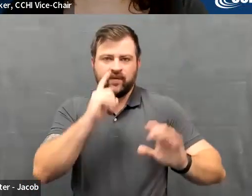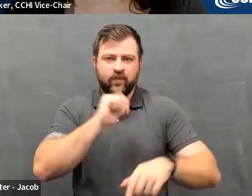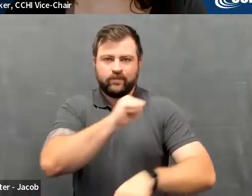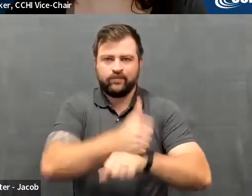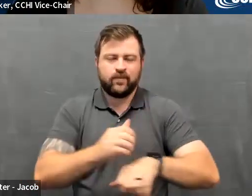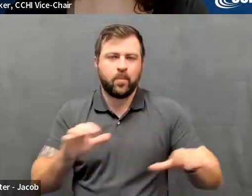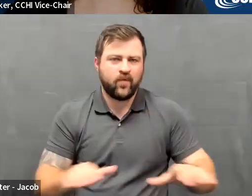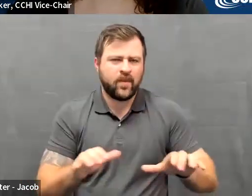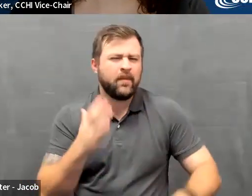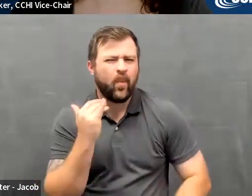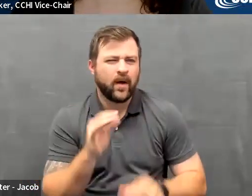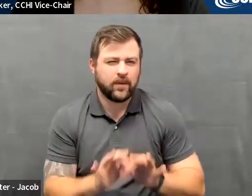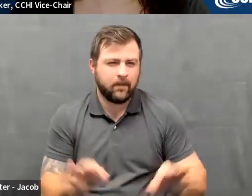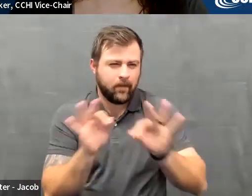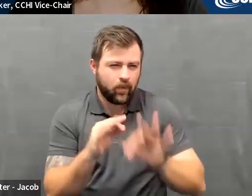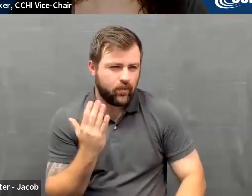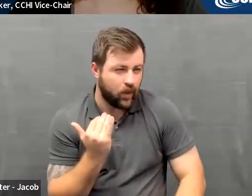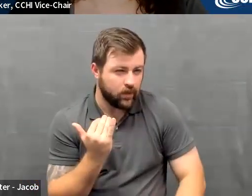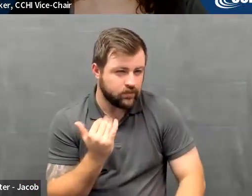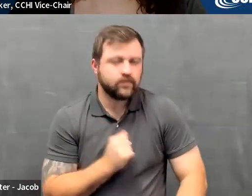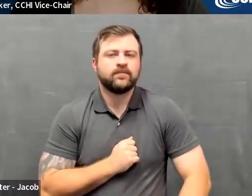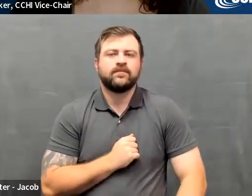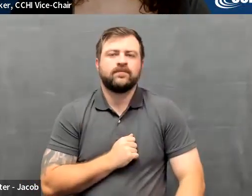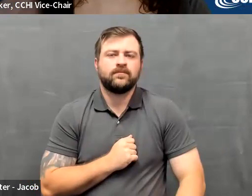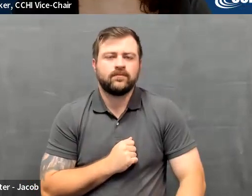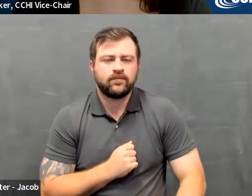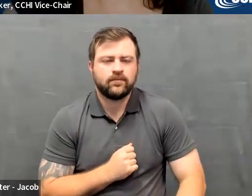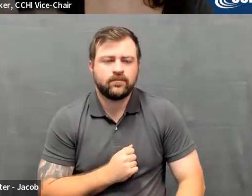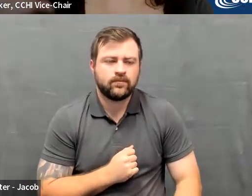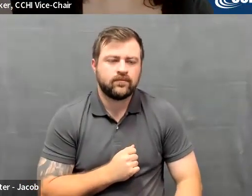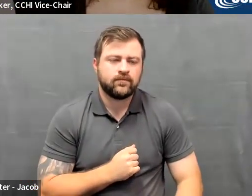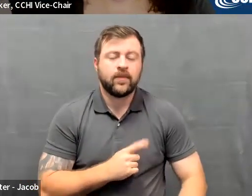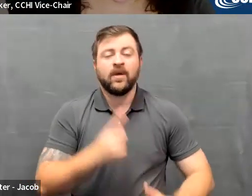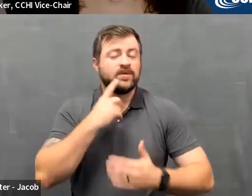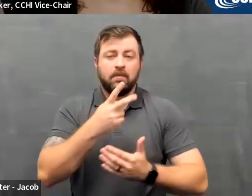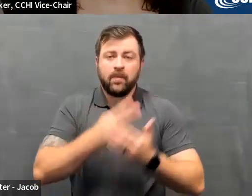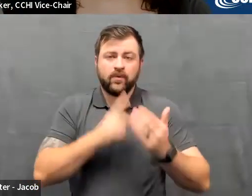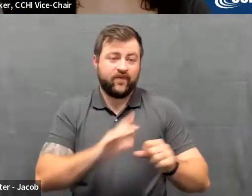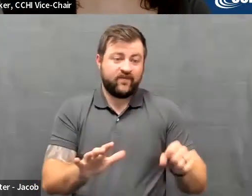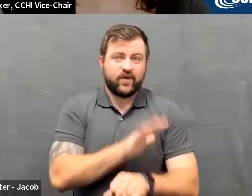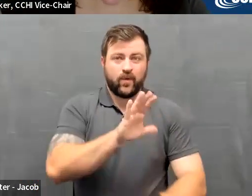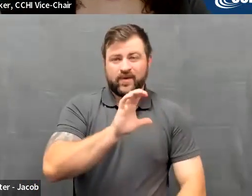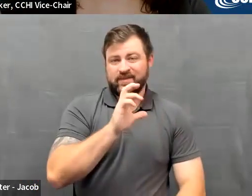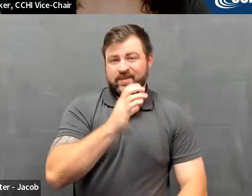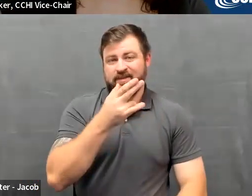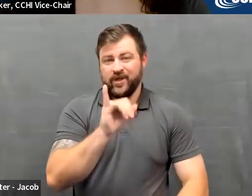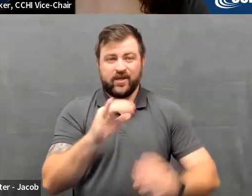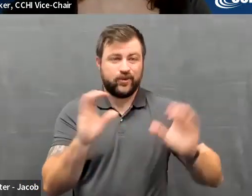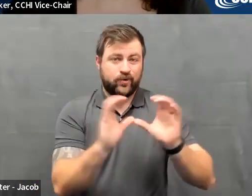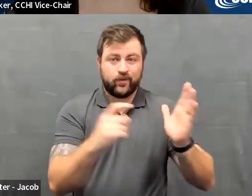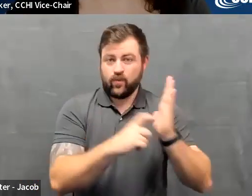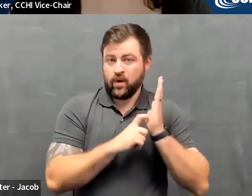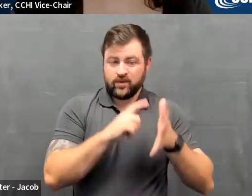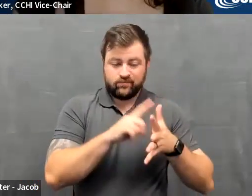why is it important to seek out performance-based training, both to fulfill your CCHI certification